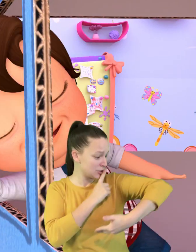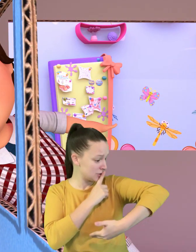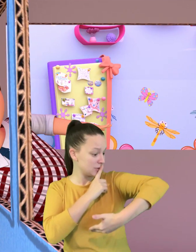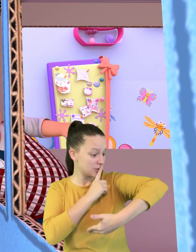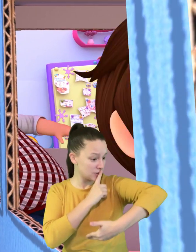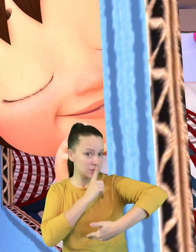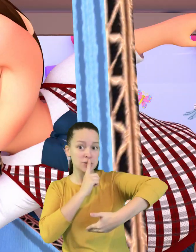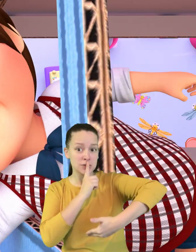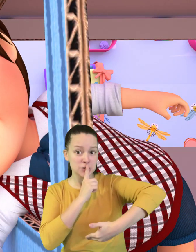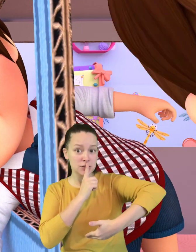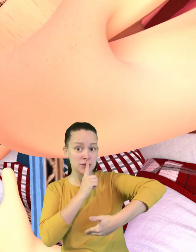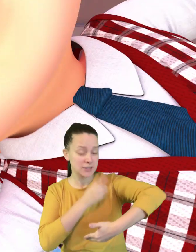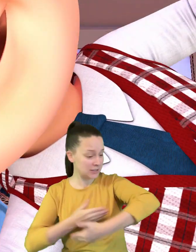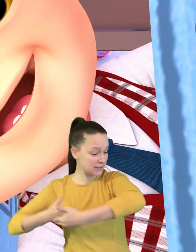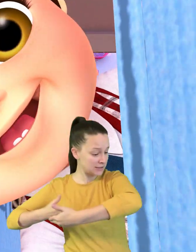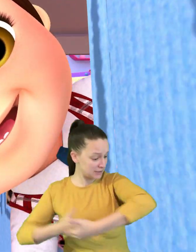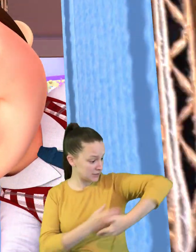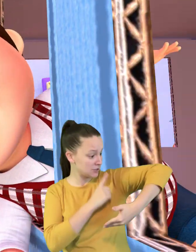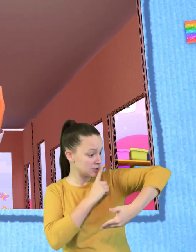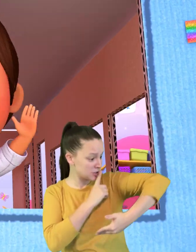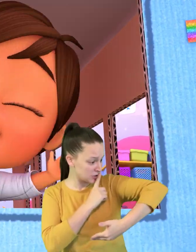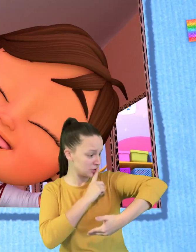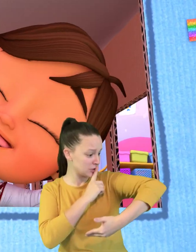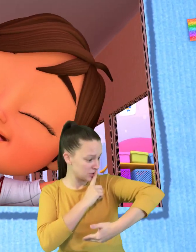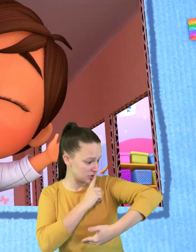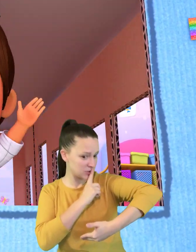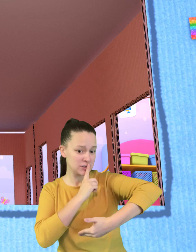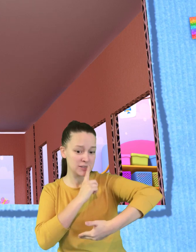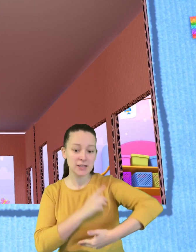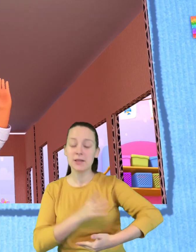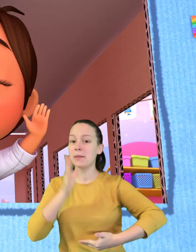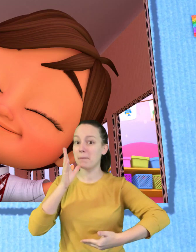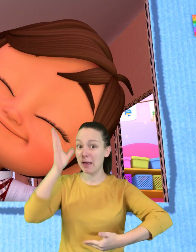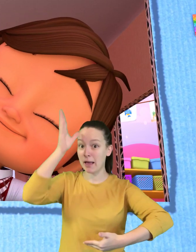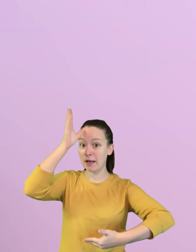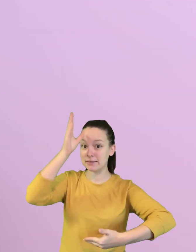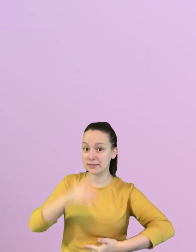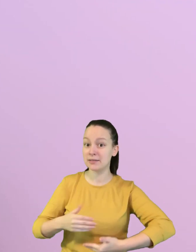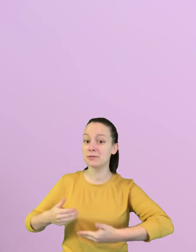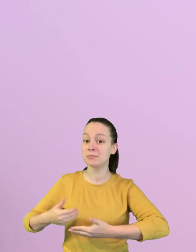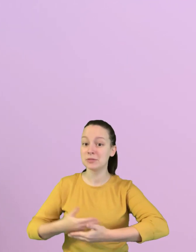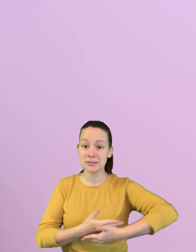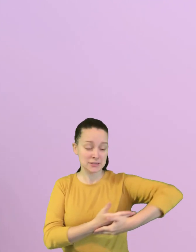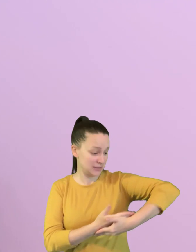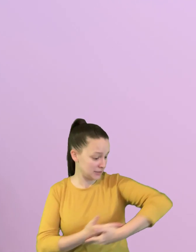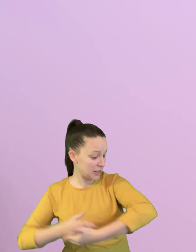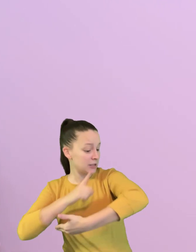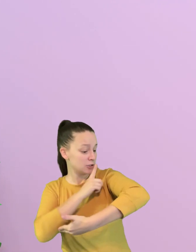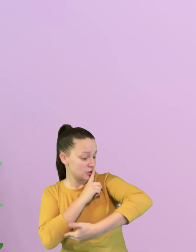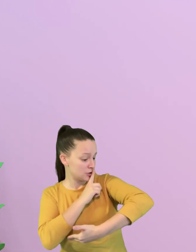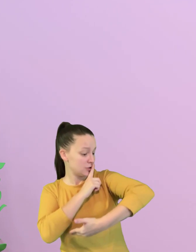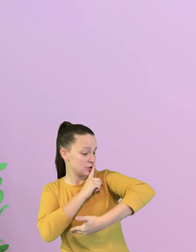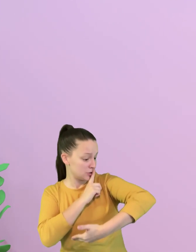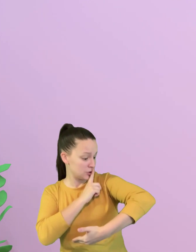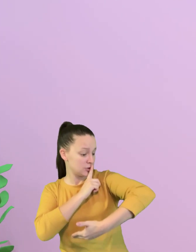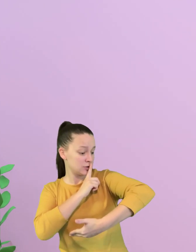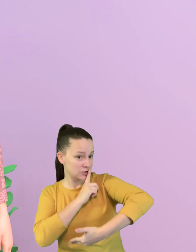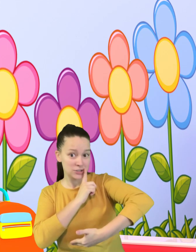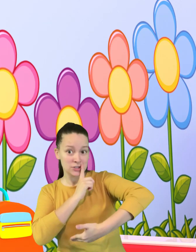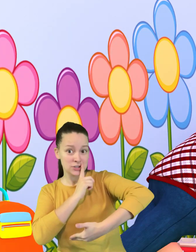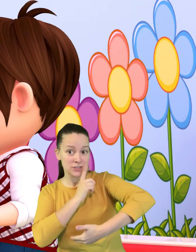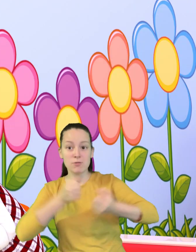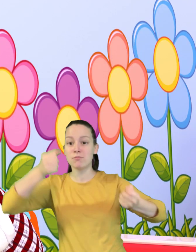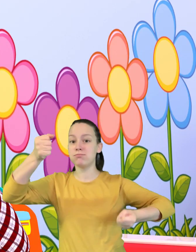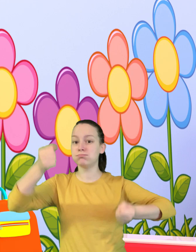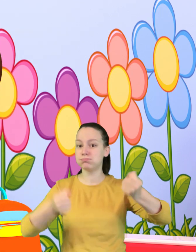wave wave wave wave wave wave wave the people on the bus go